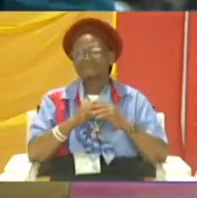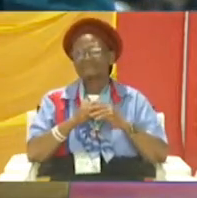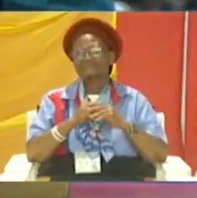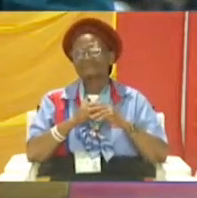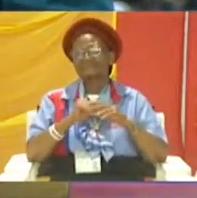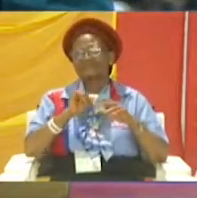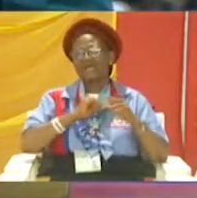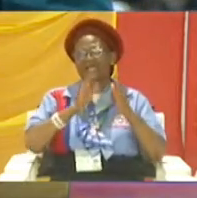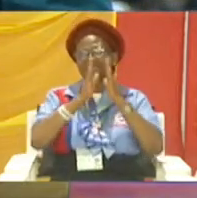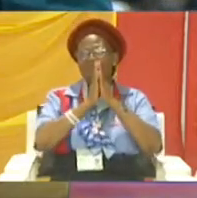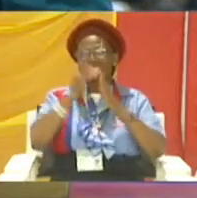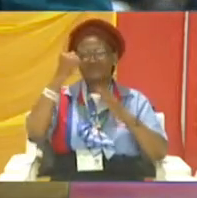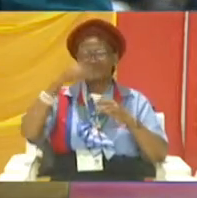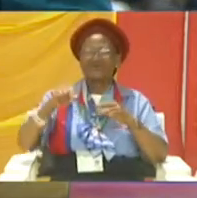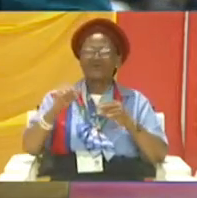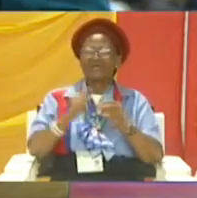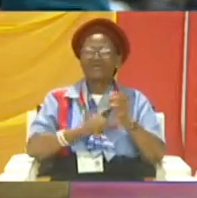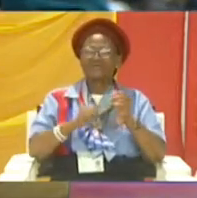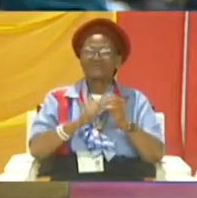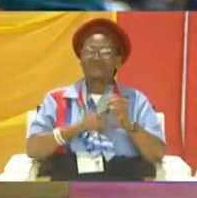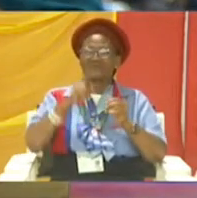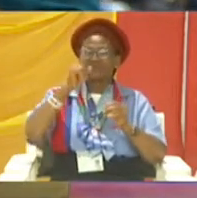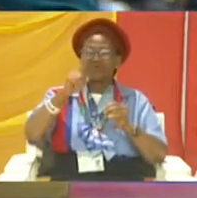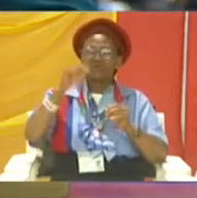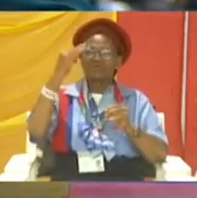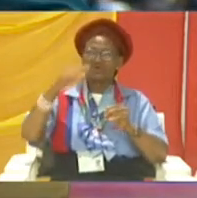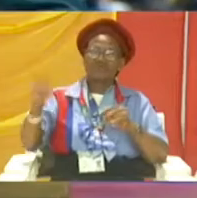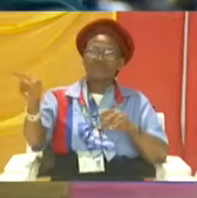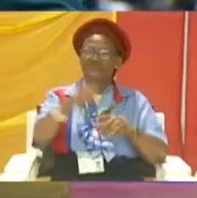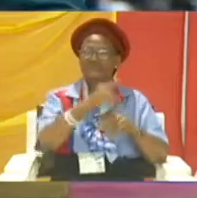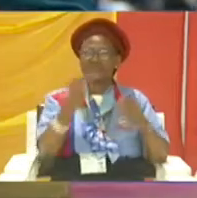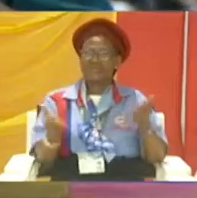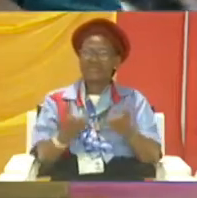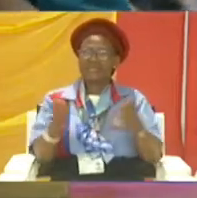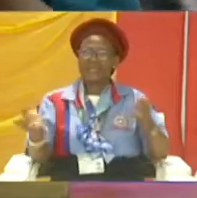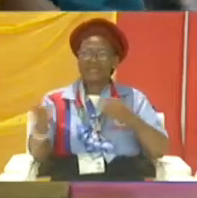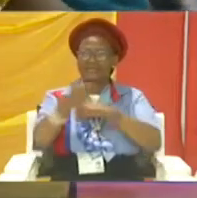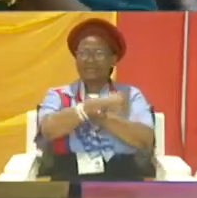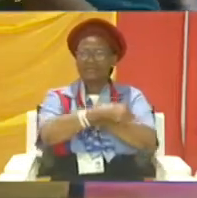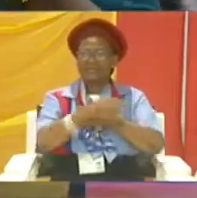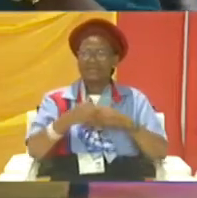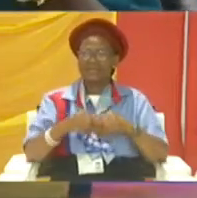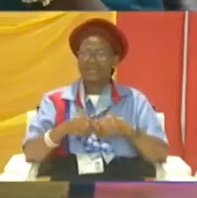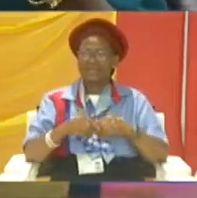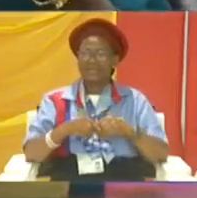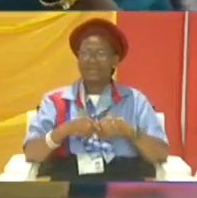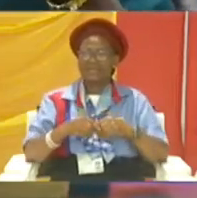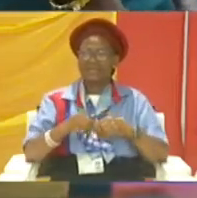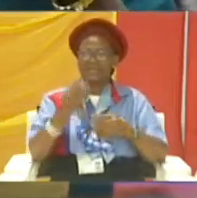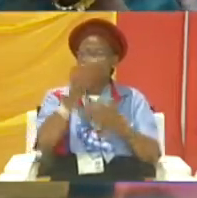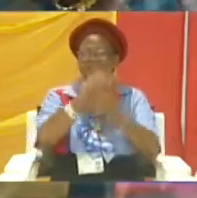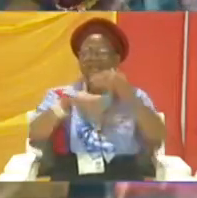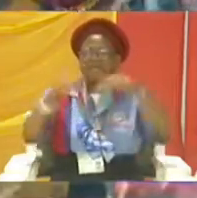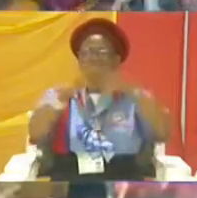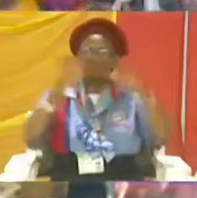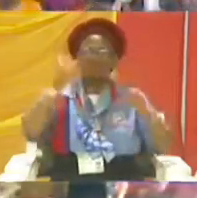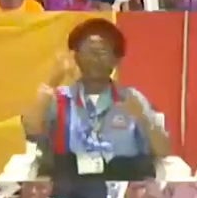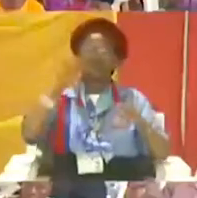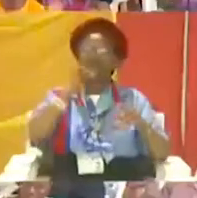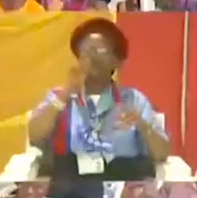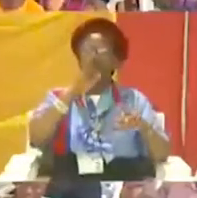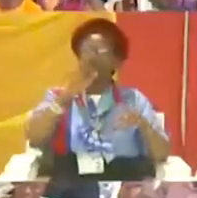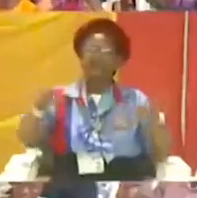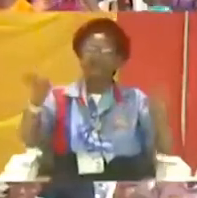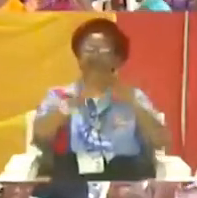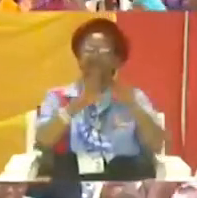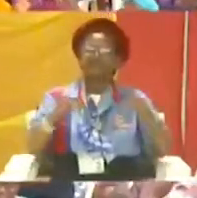I pray for every one of you here today. Heaven will not be shut against